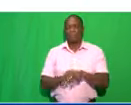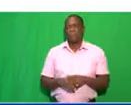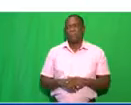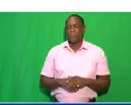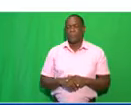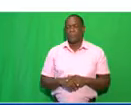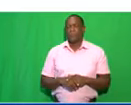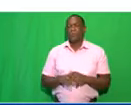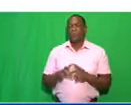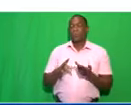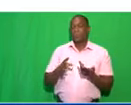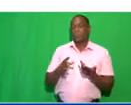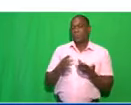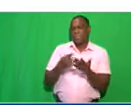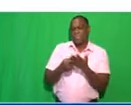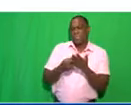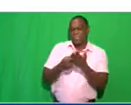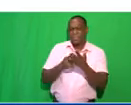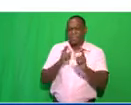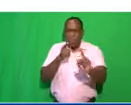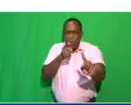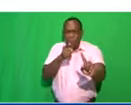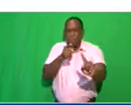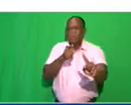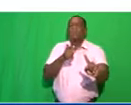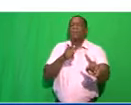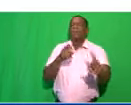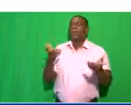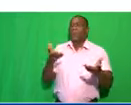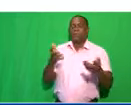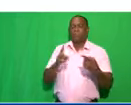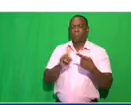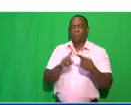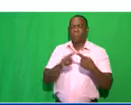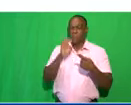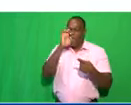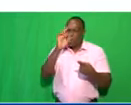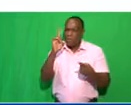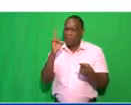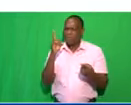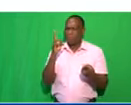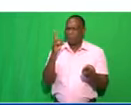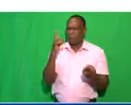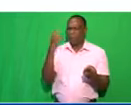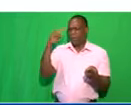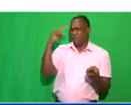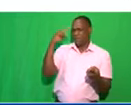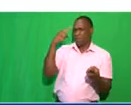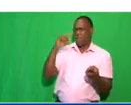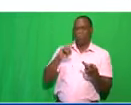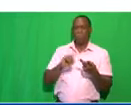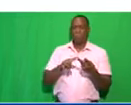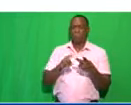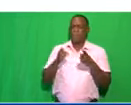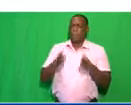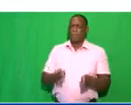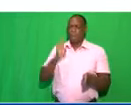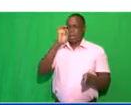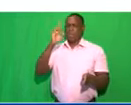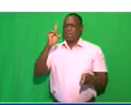system. What are we educating for? What does it mean to be an educated person? And what is high quality